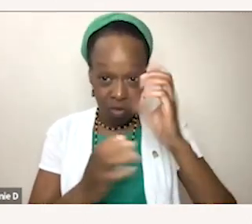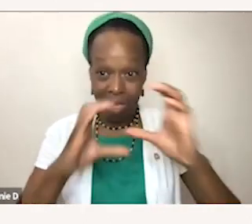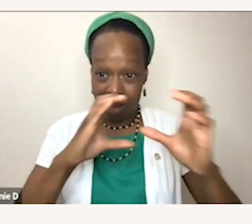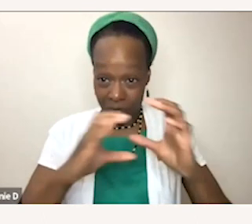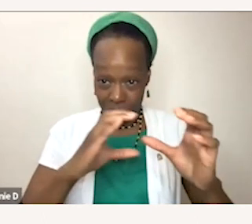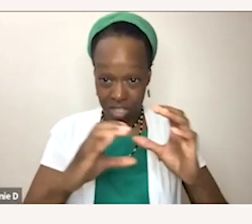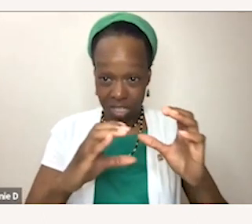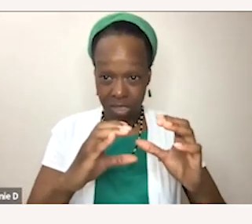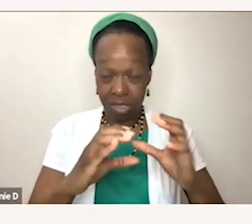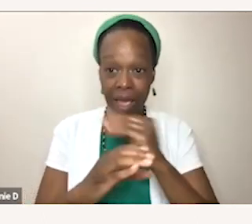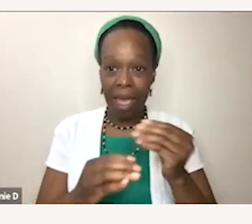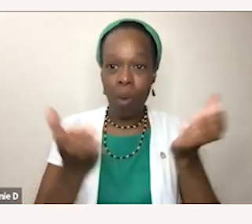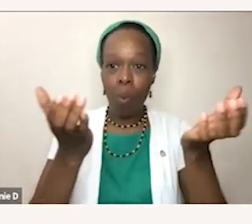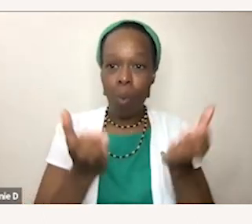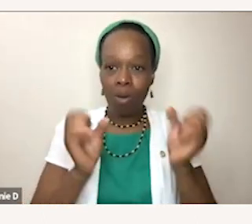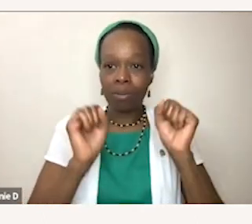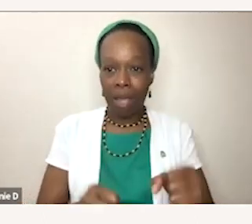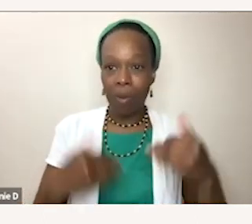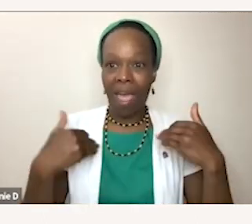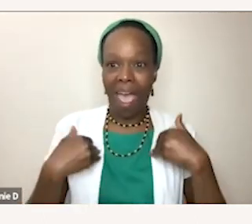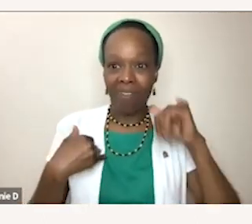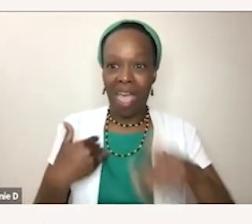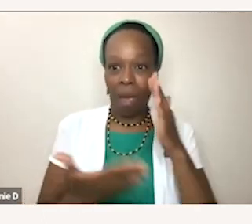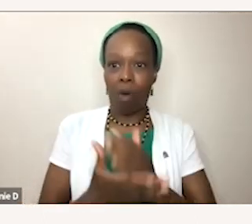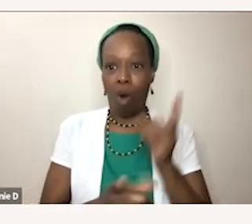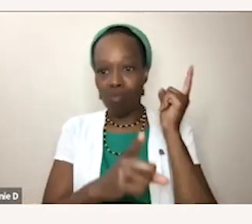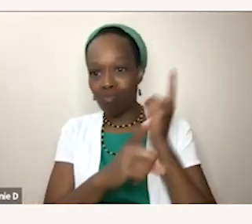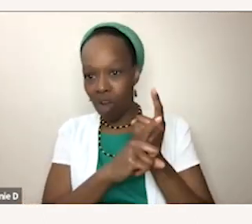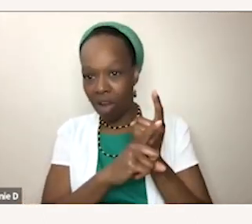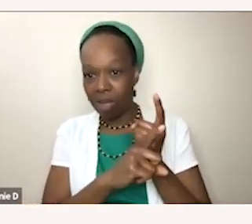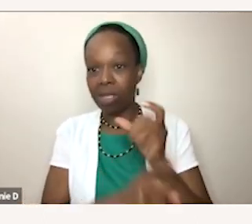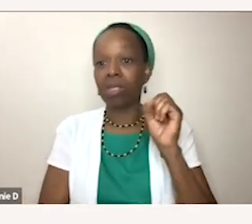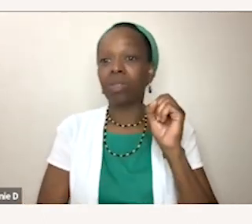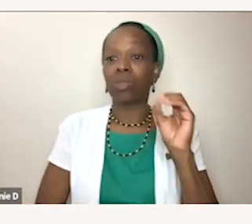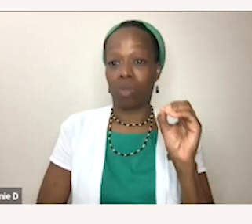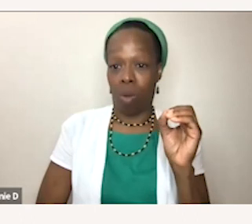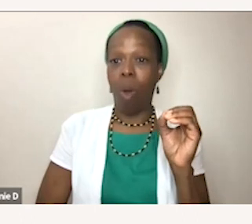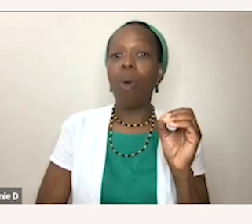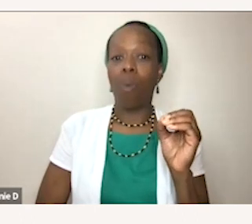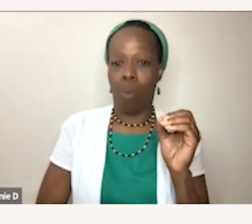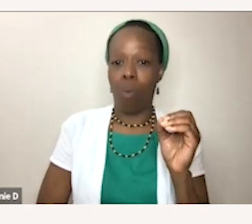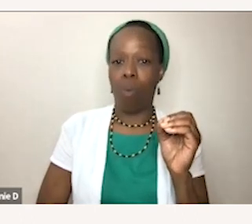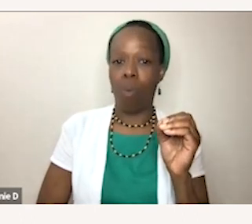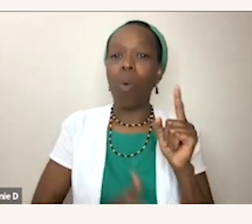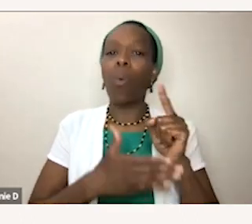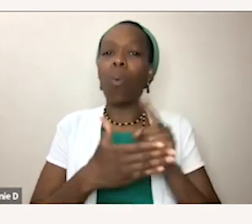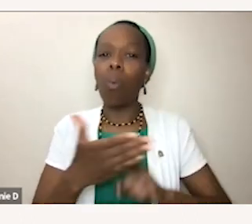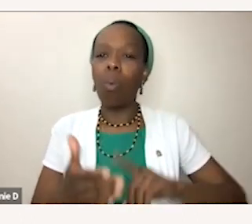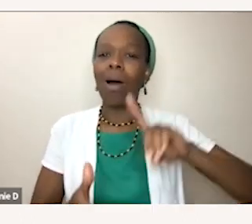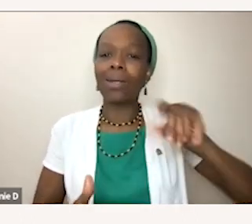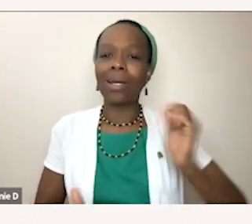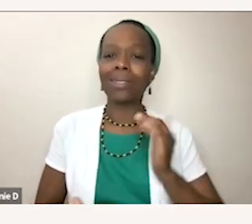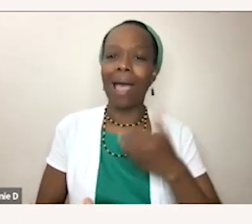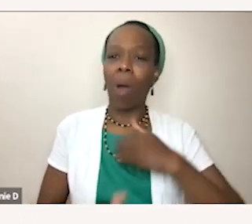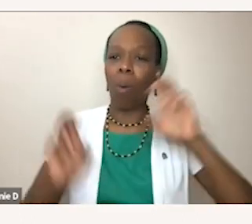for wanting to get that right. And so what does our Just Say Hi program, what does